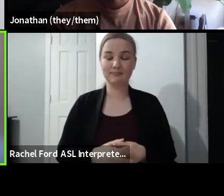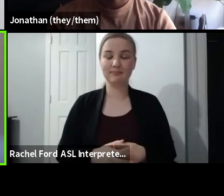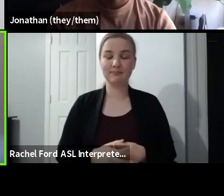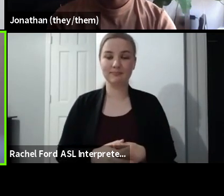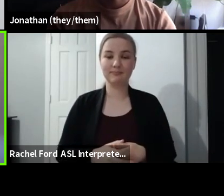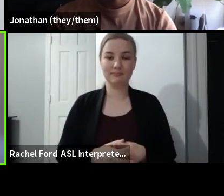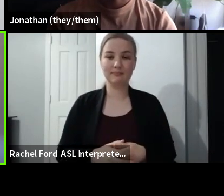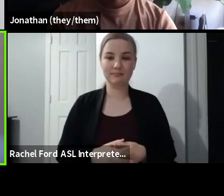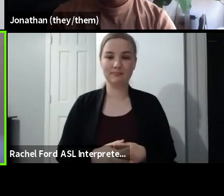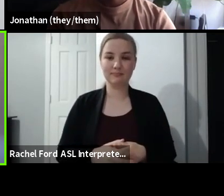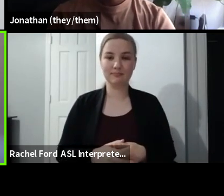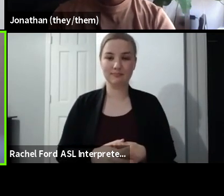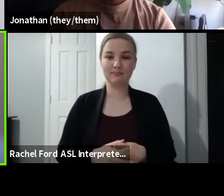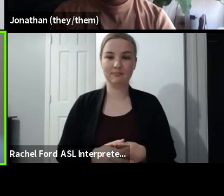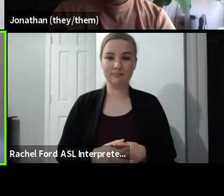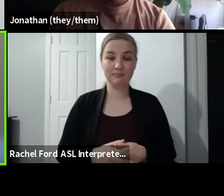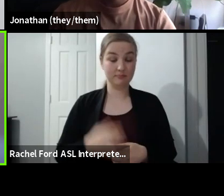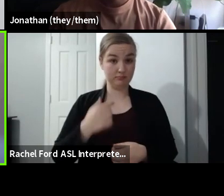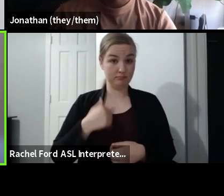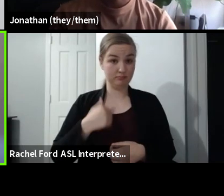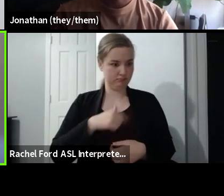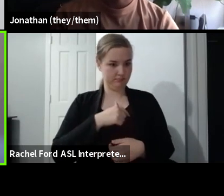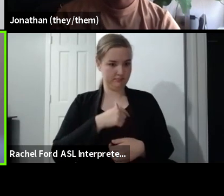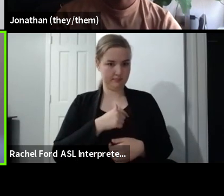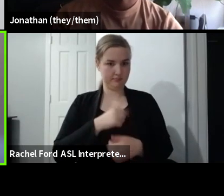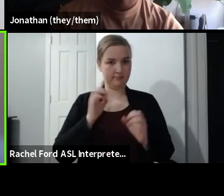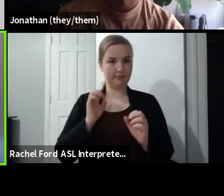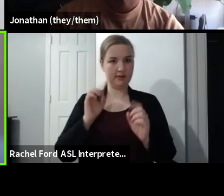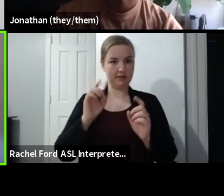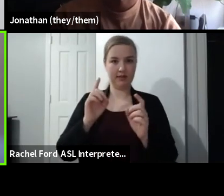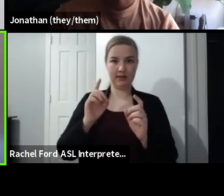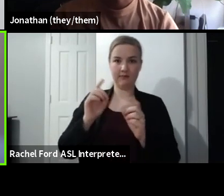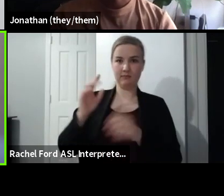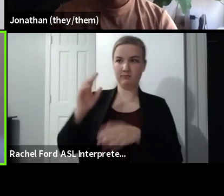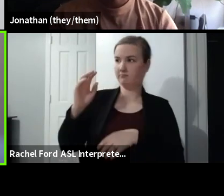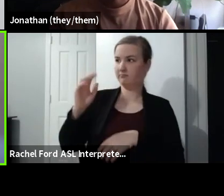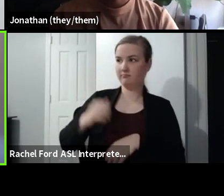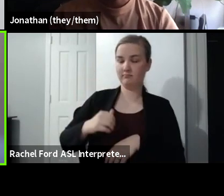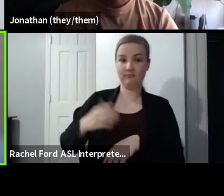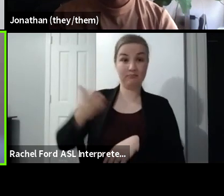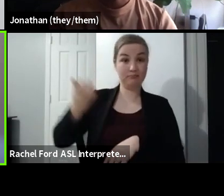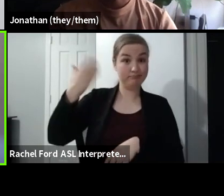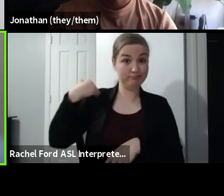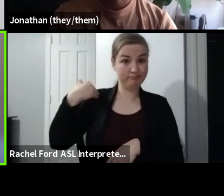how do we educate ourselves from this point? Like, I was actually watching